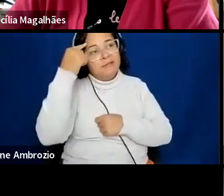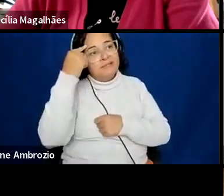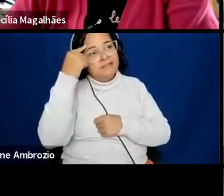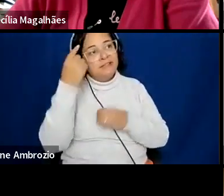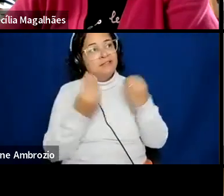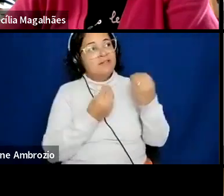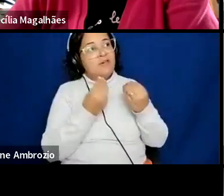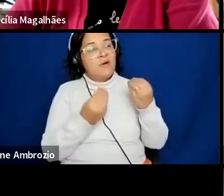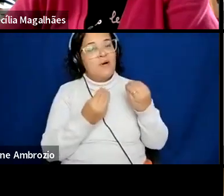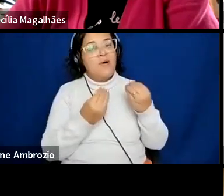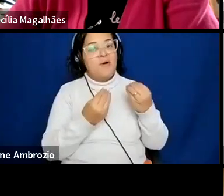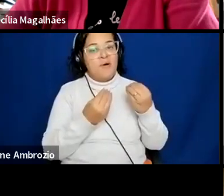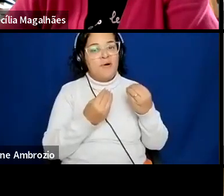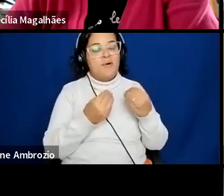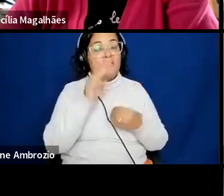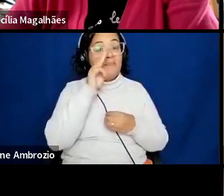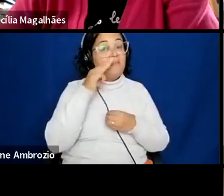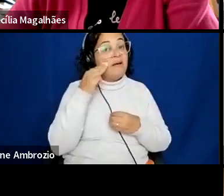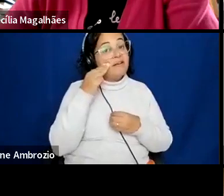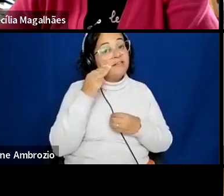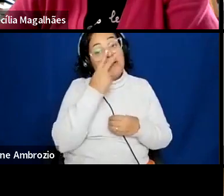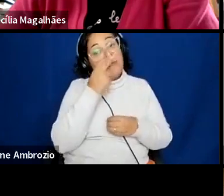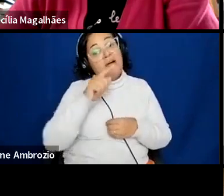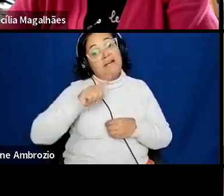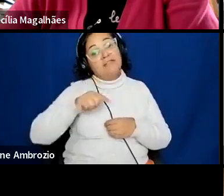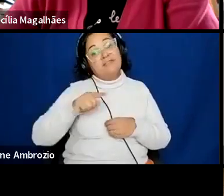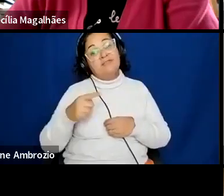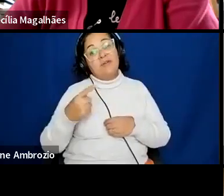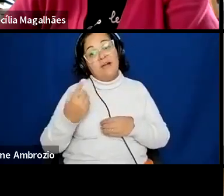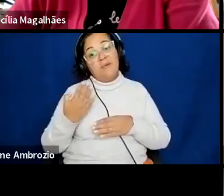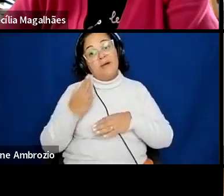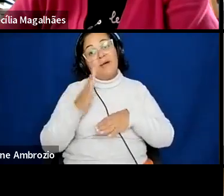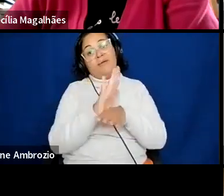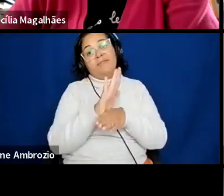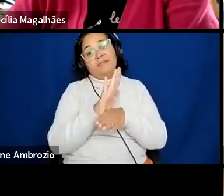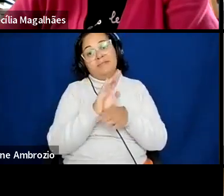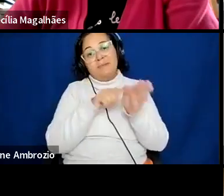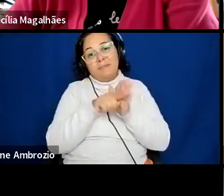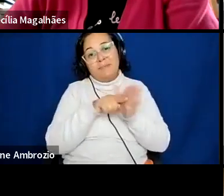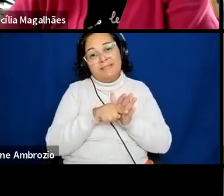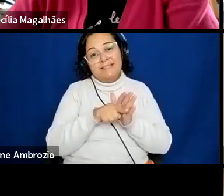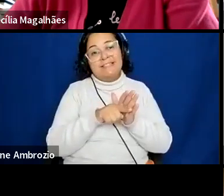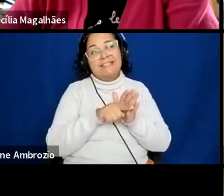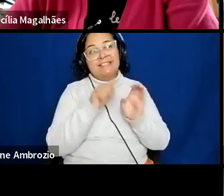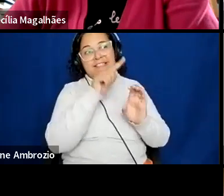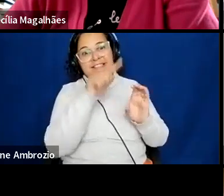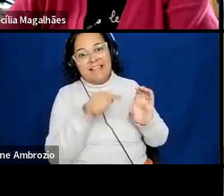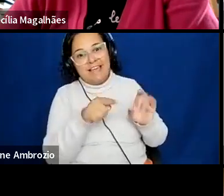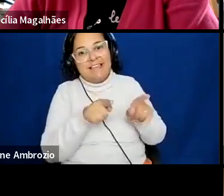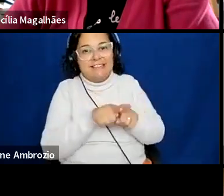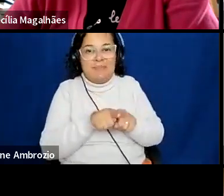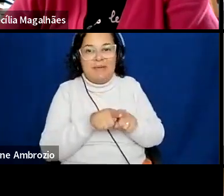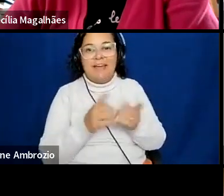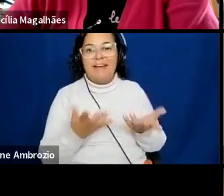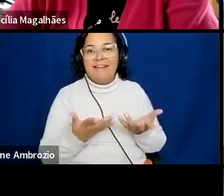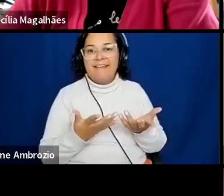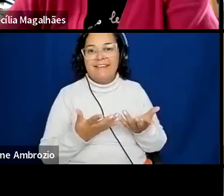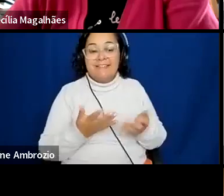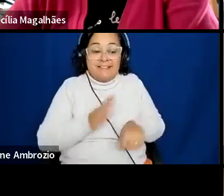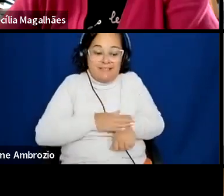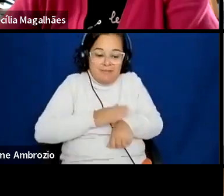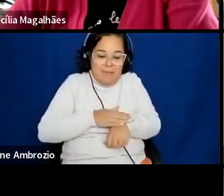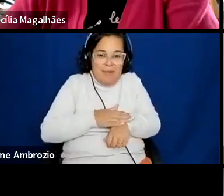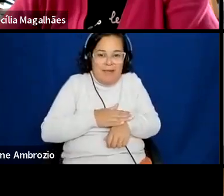contribution. It might be the only contribution we can make at that point. So it's a difficult one, I think, isn't it,